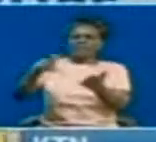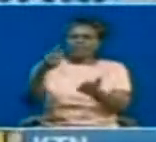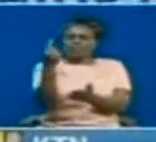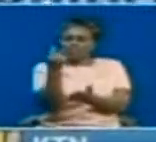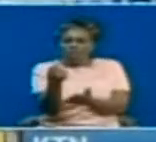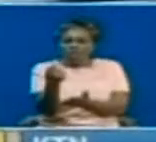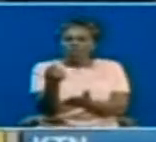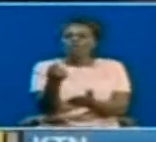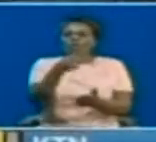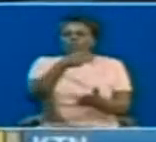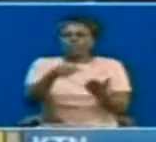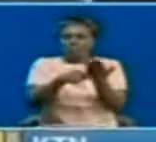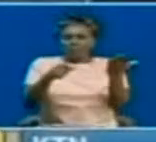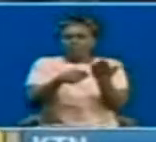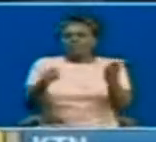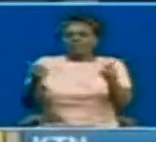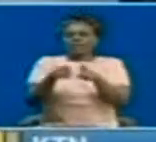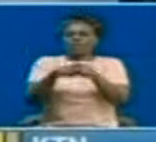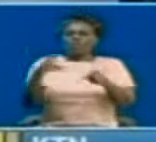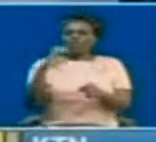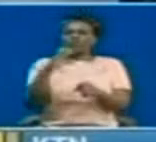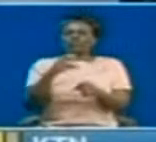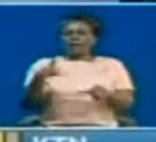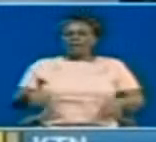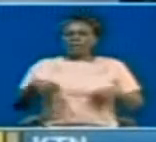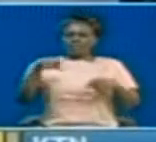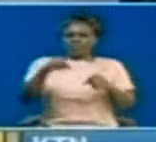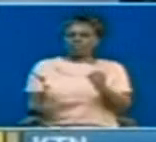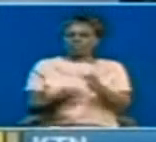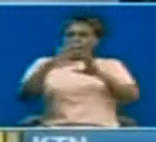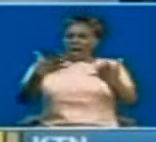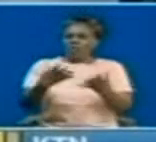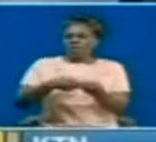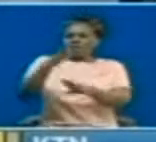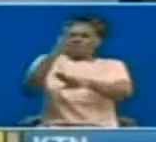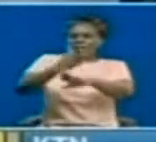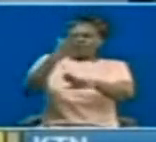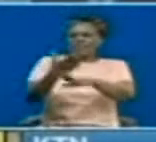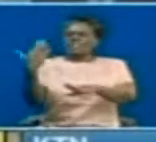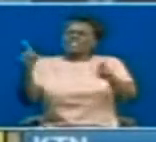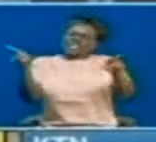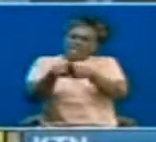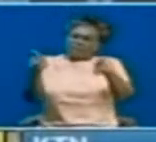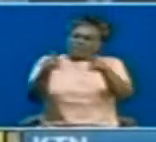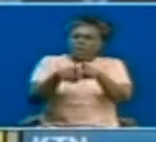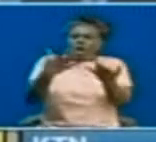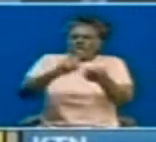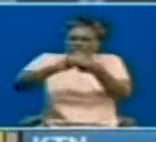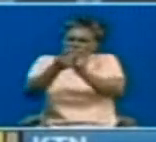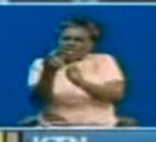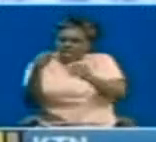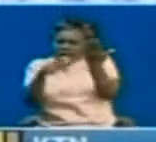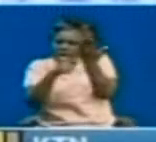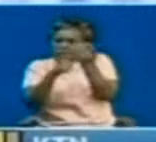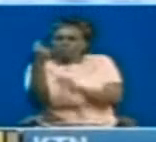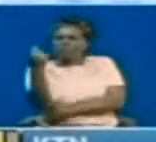well-known brands in lighting, healthcare and consumer lifestyle, resulting into immense supply of fake goods with similar or slightly changed names to the